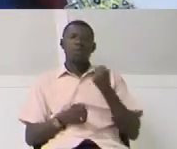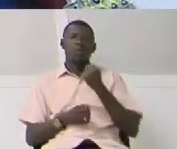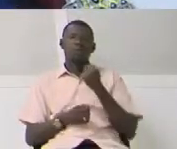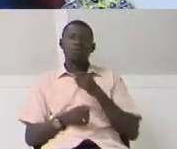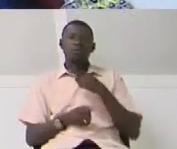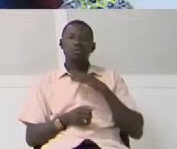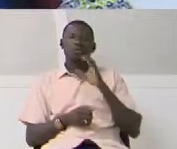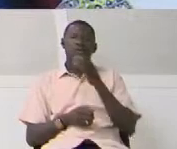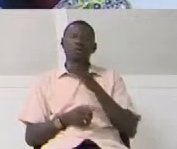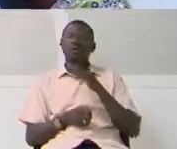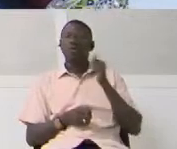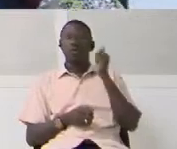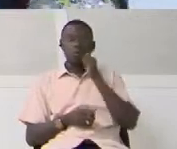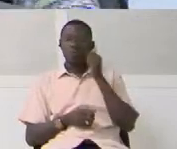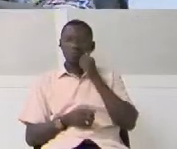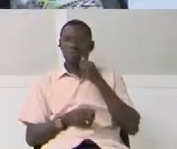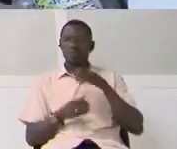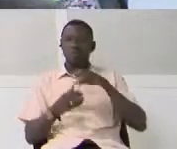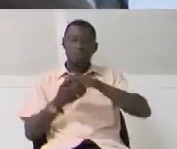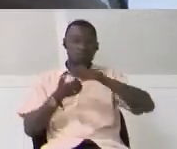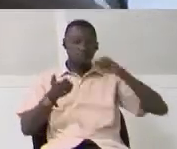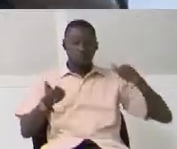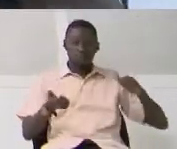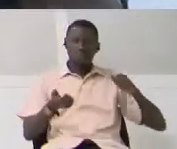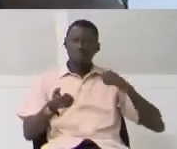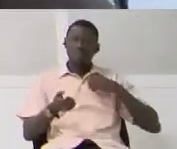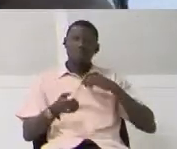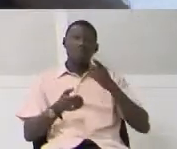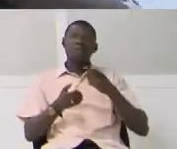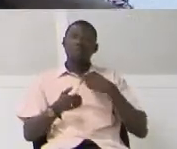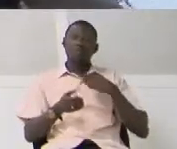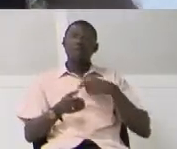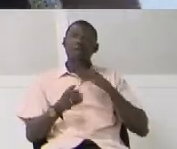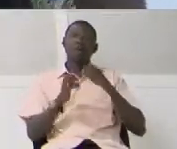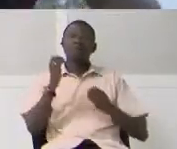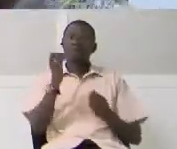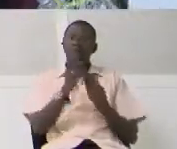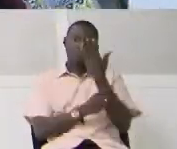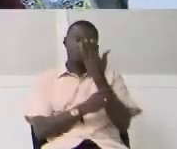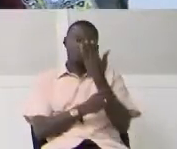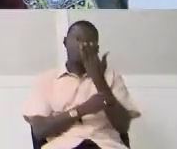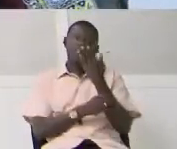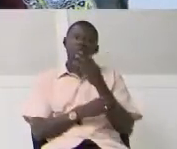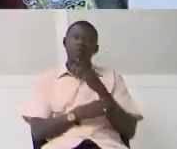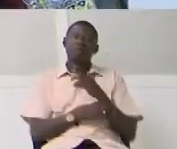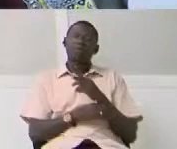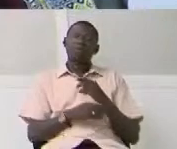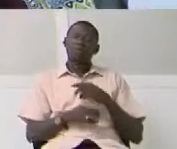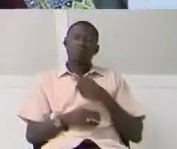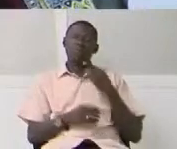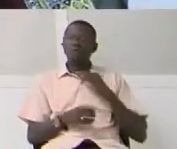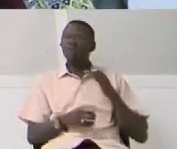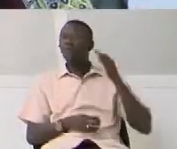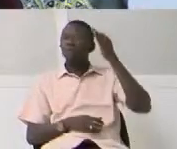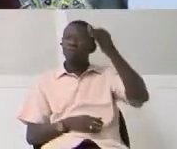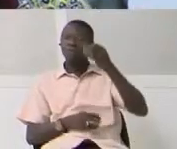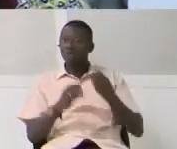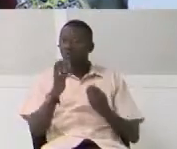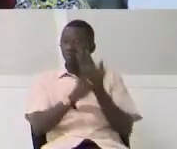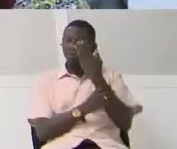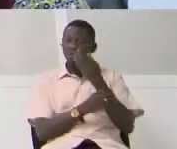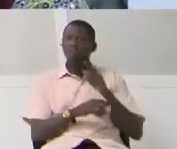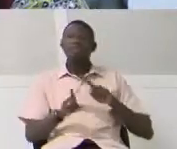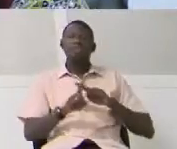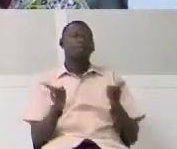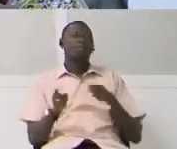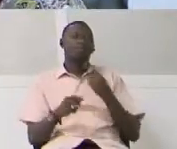because you can always remove them. For any I propose, it will be very hard to trace. When you want to do future developments, it's different